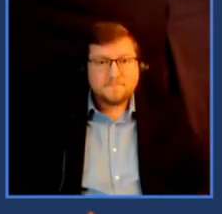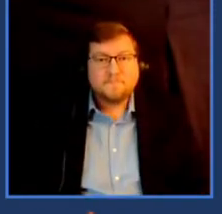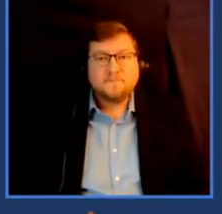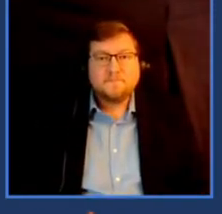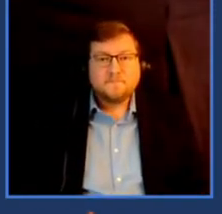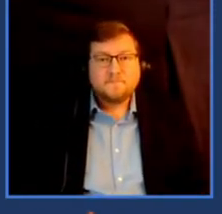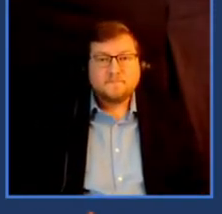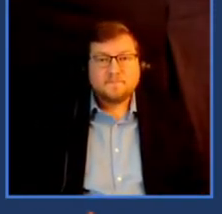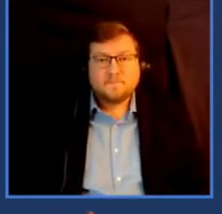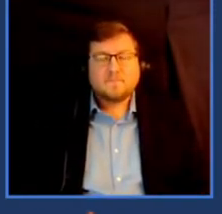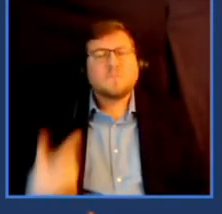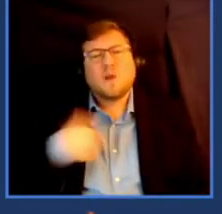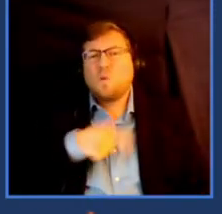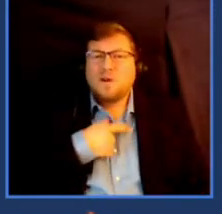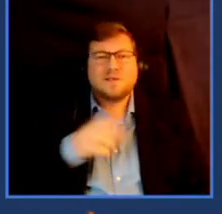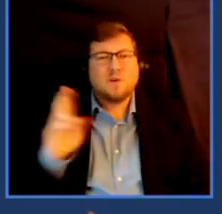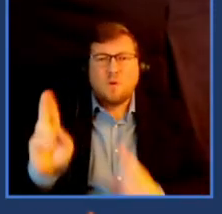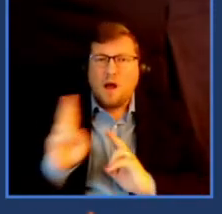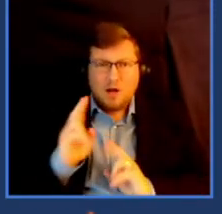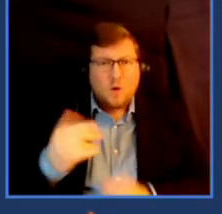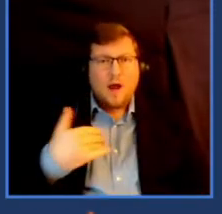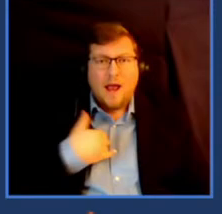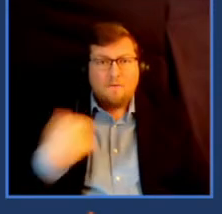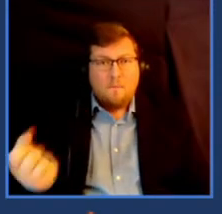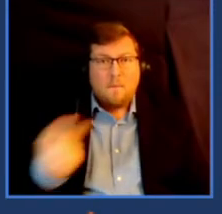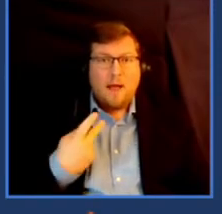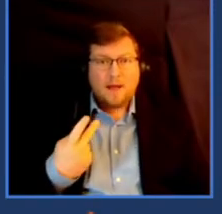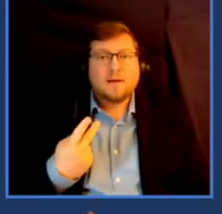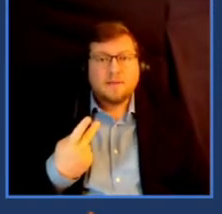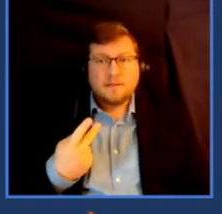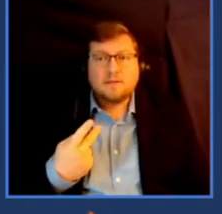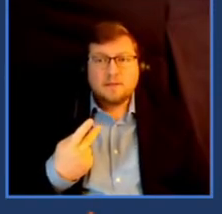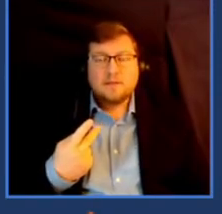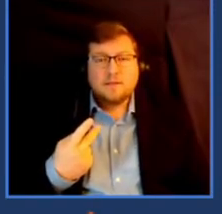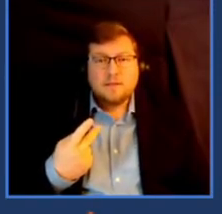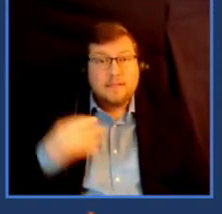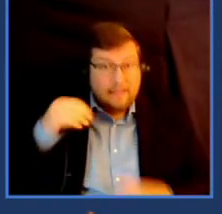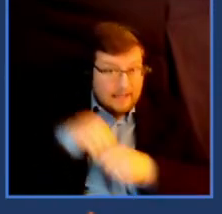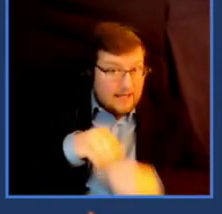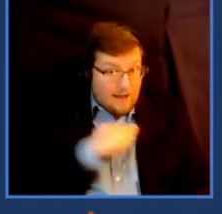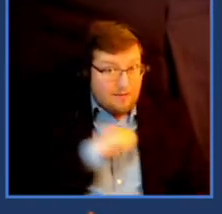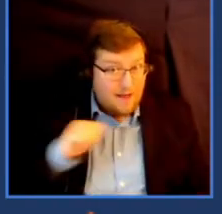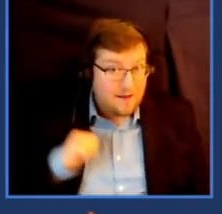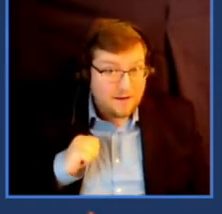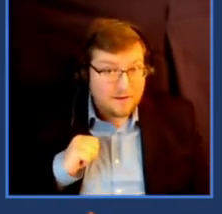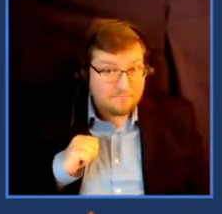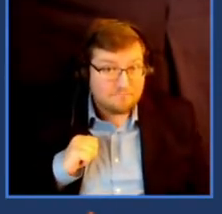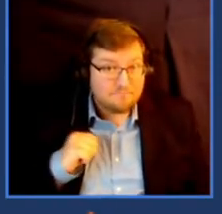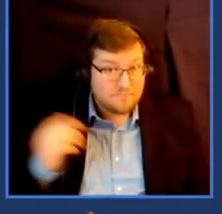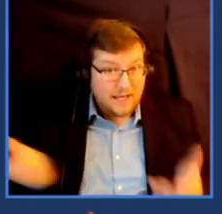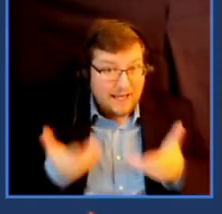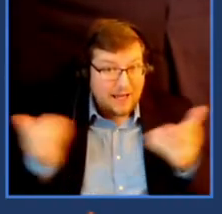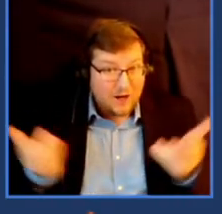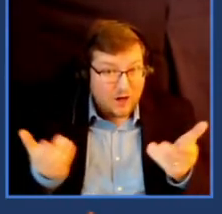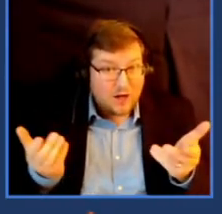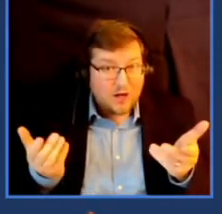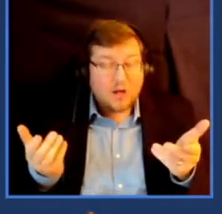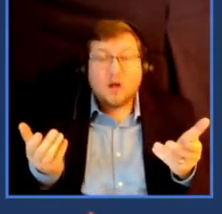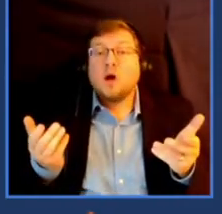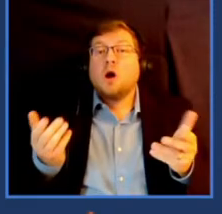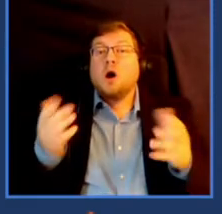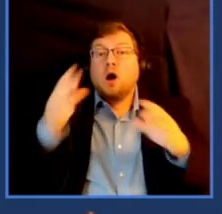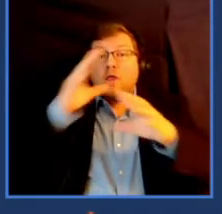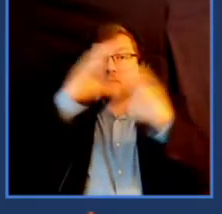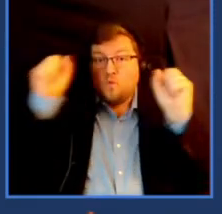We're so honored to have back in Atlanta the President-elect of the